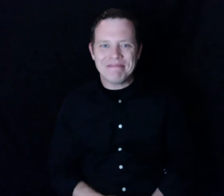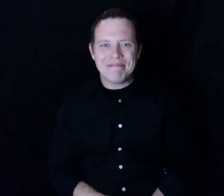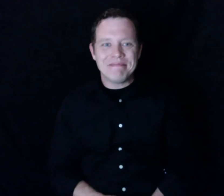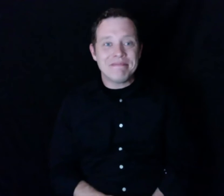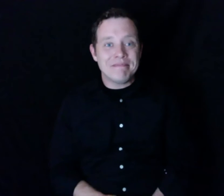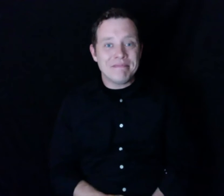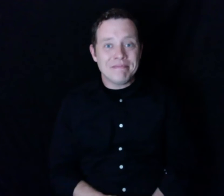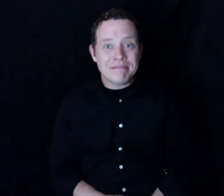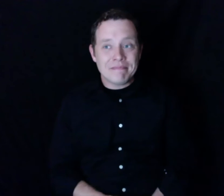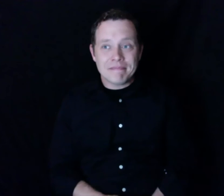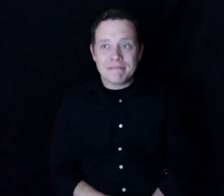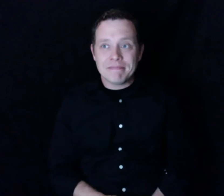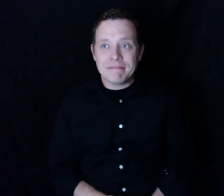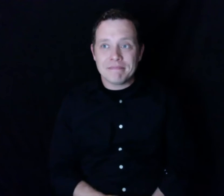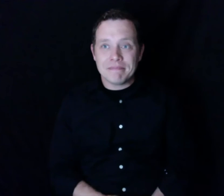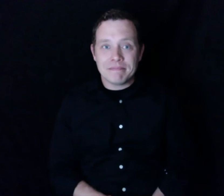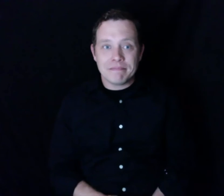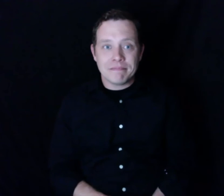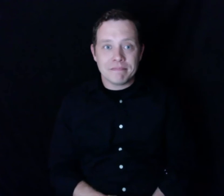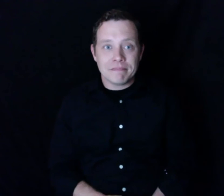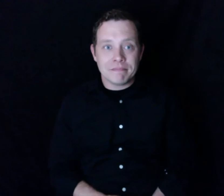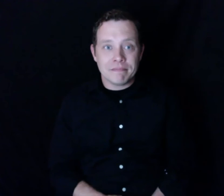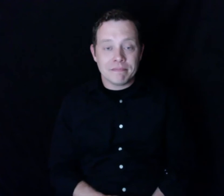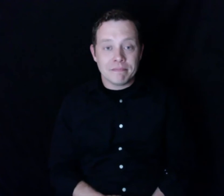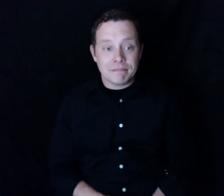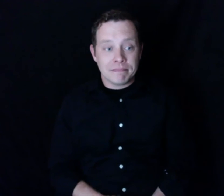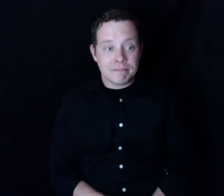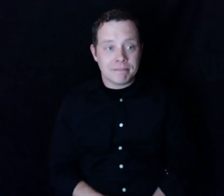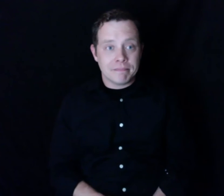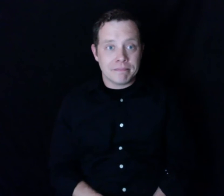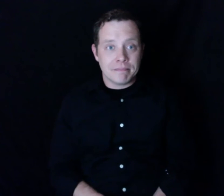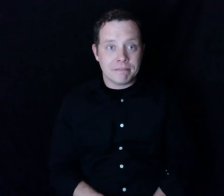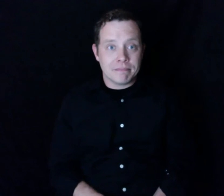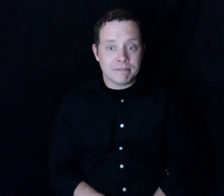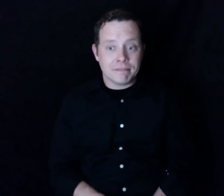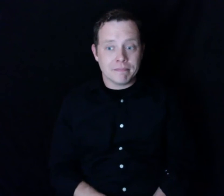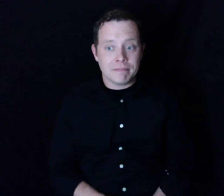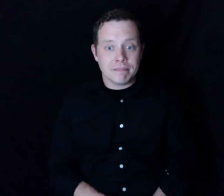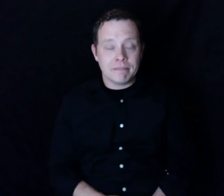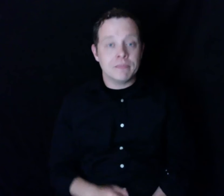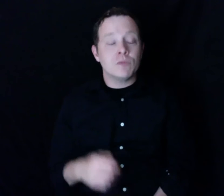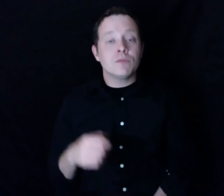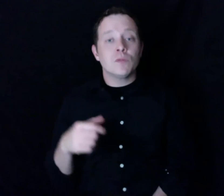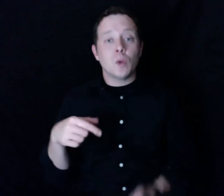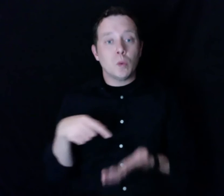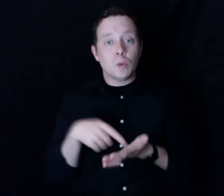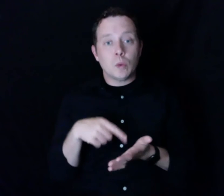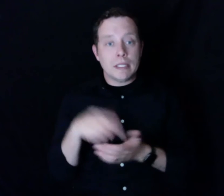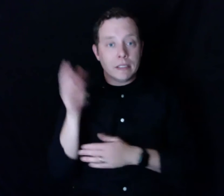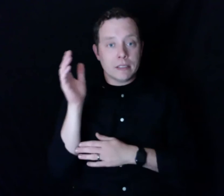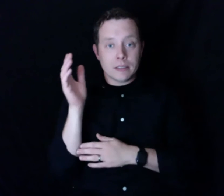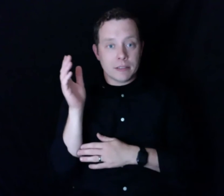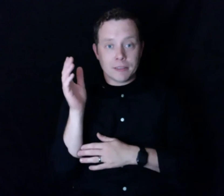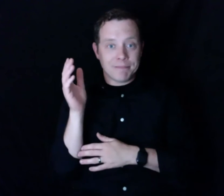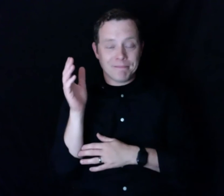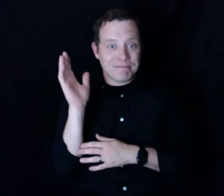So we've got, we'd scheduled this program to last until 7:30,